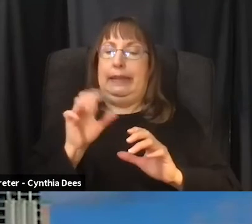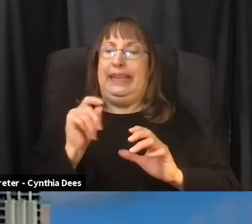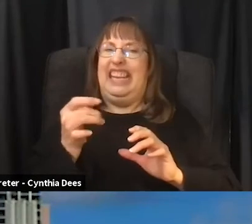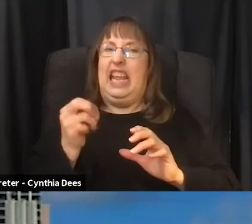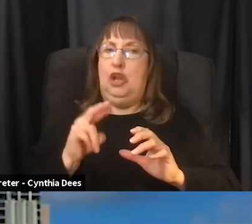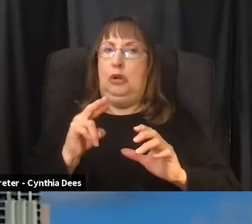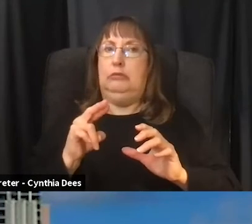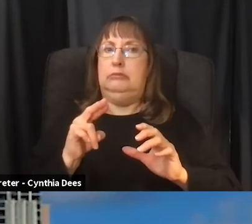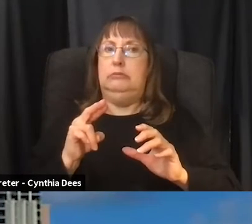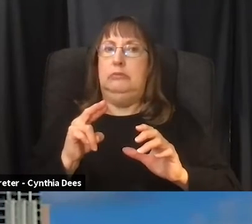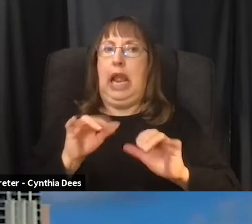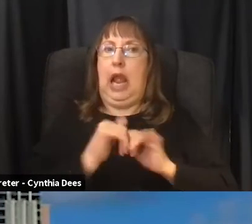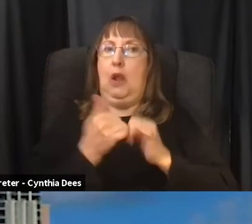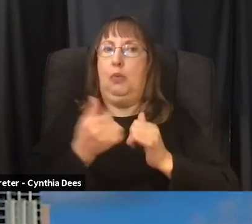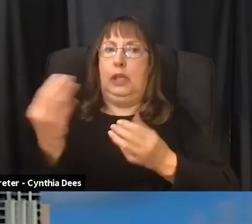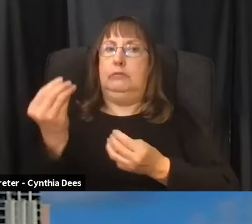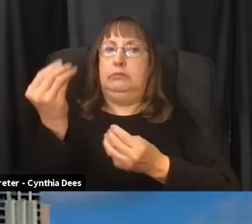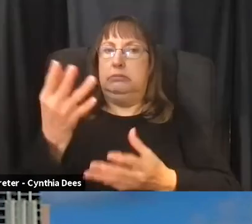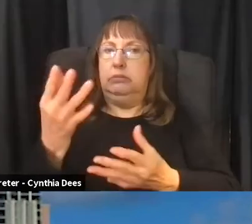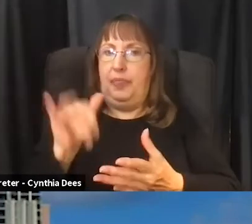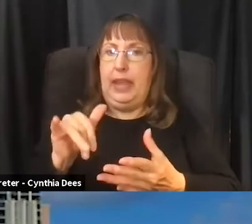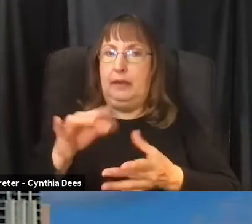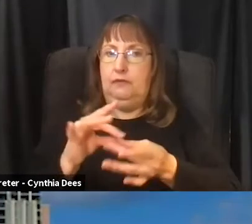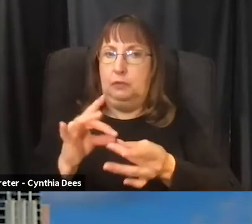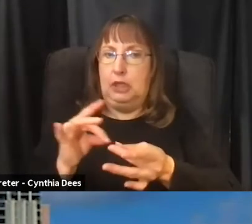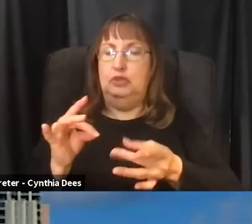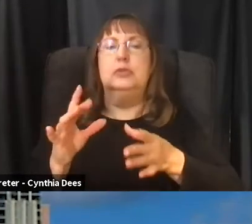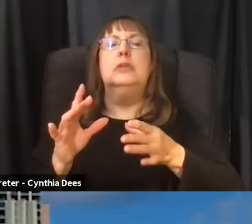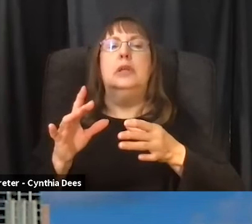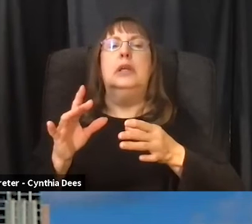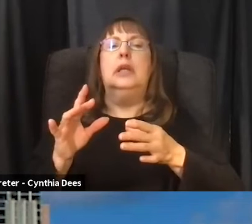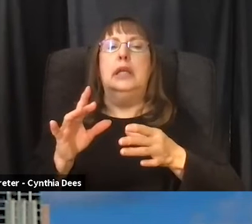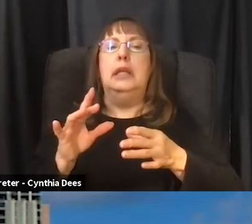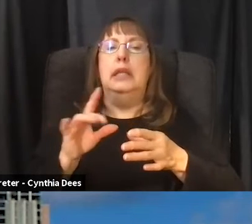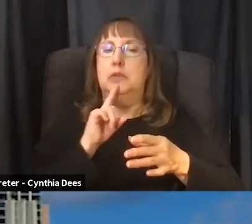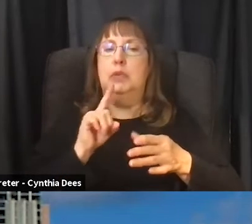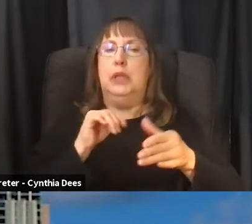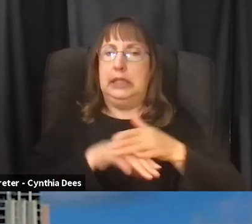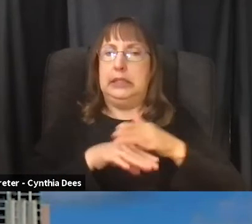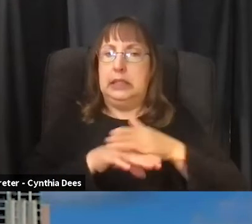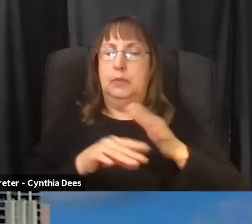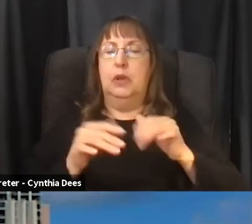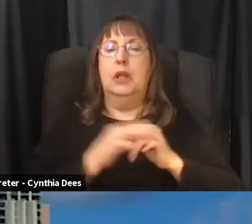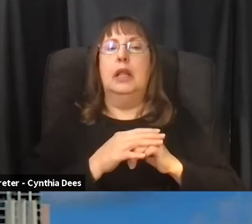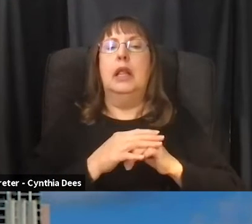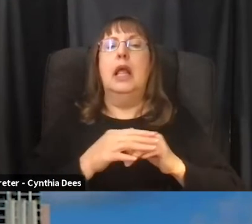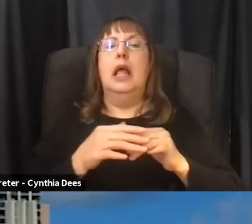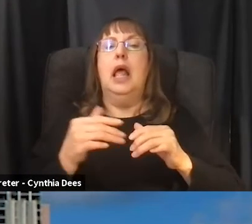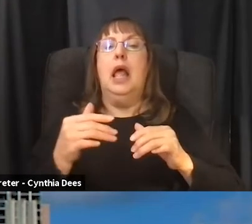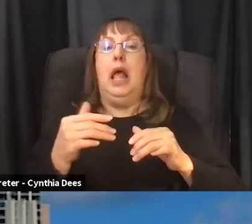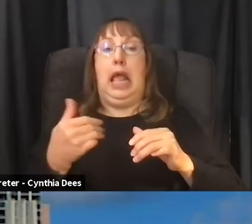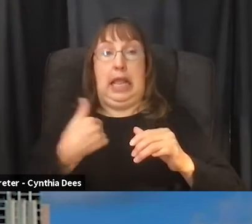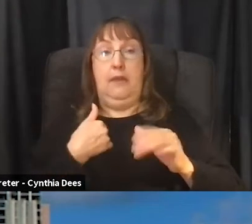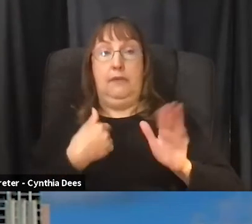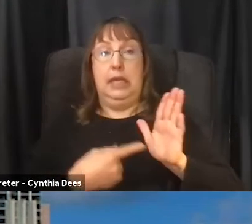accessible. I have an example. I was told I could screen share. So I